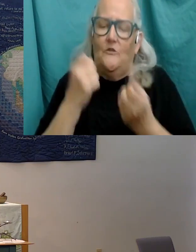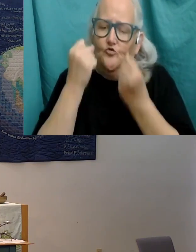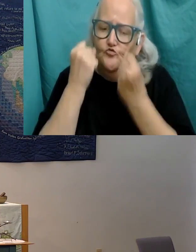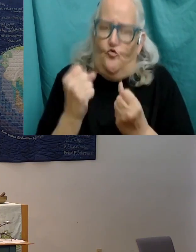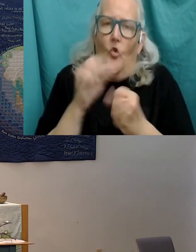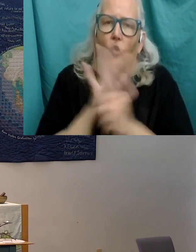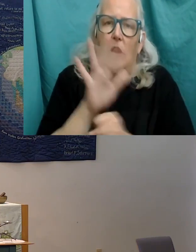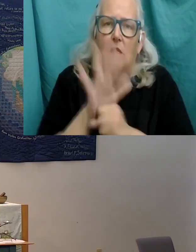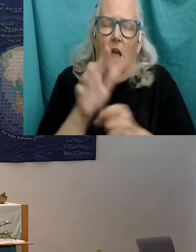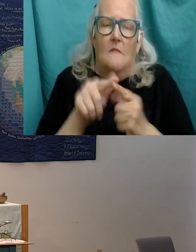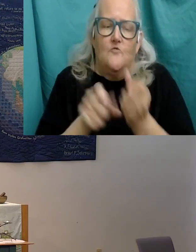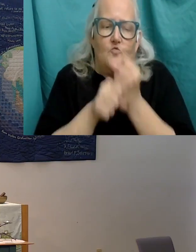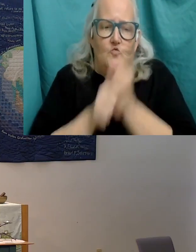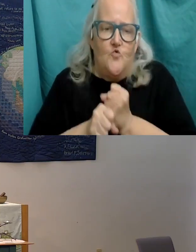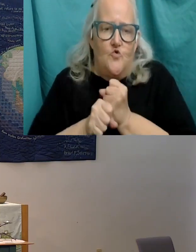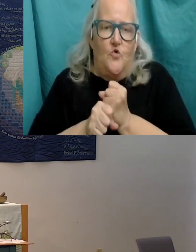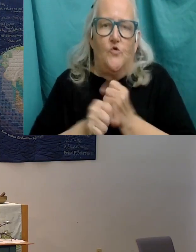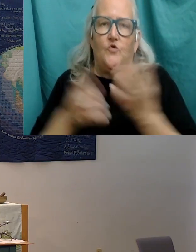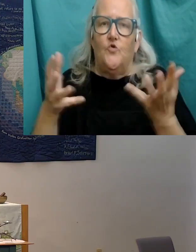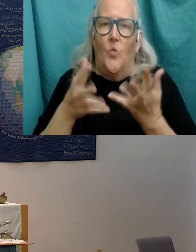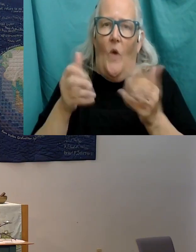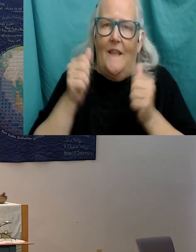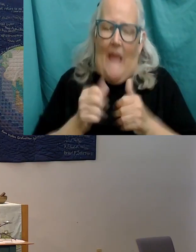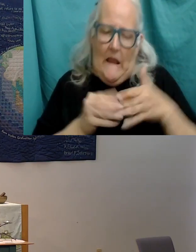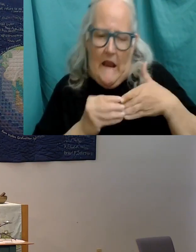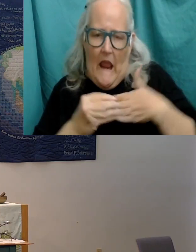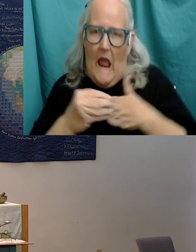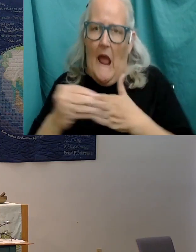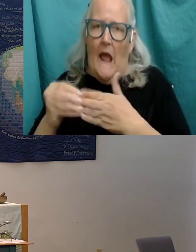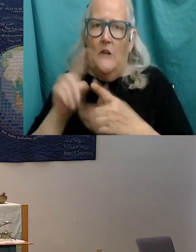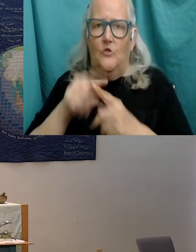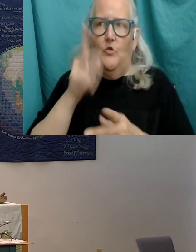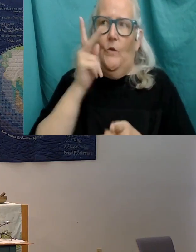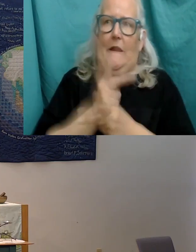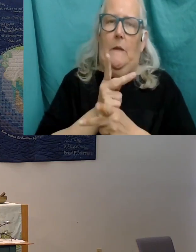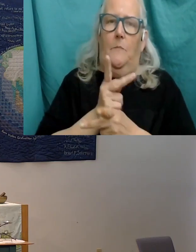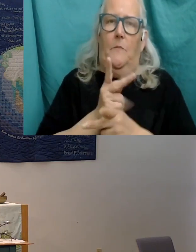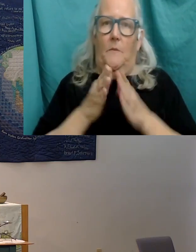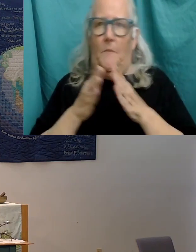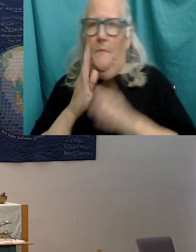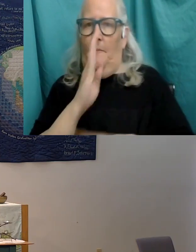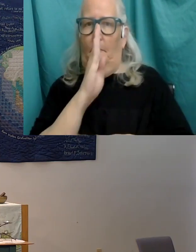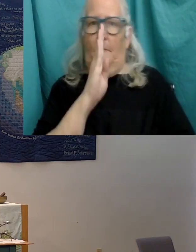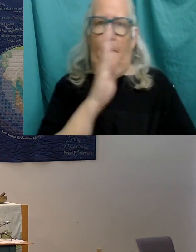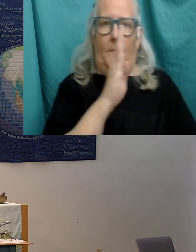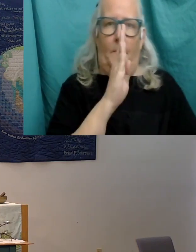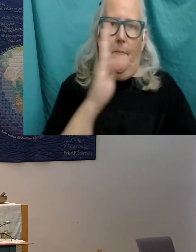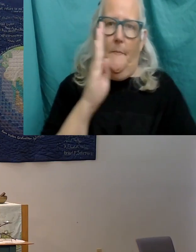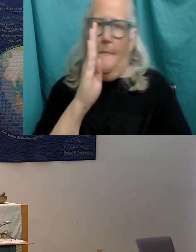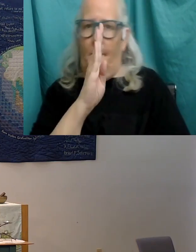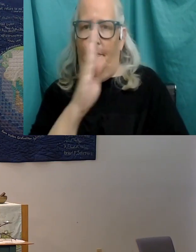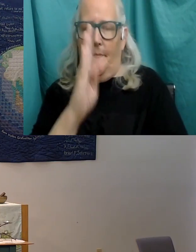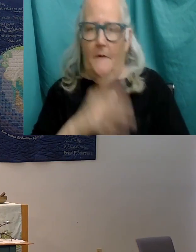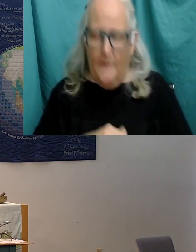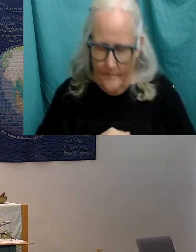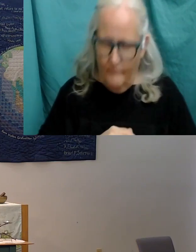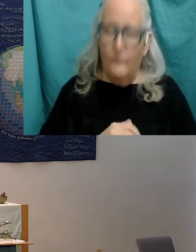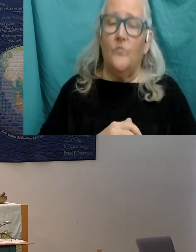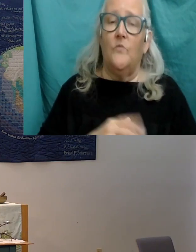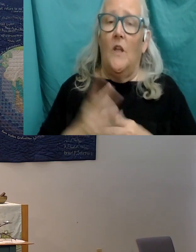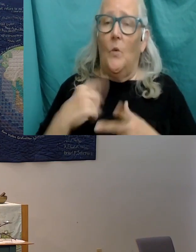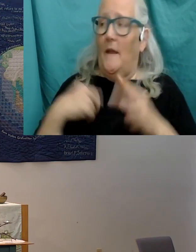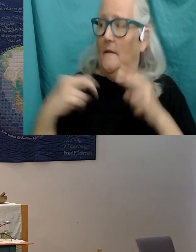deep enough to keep us upright in this rough and ready ocean? We turn to each other again and